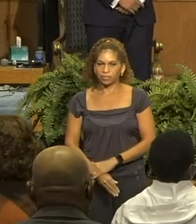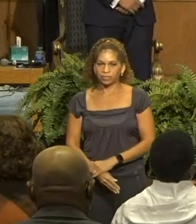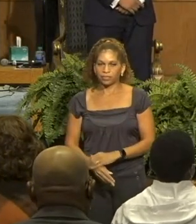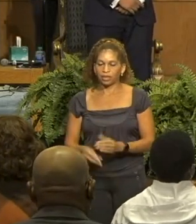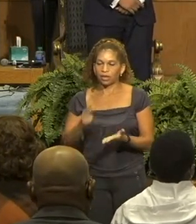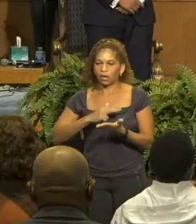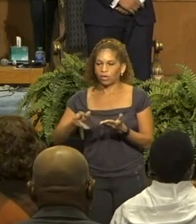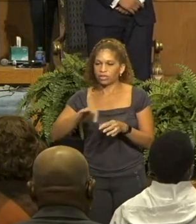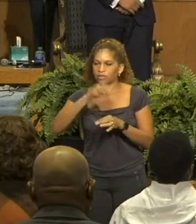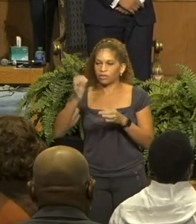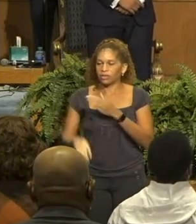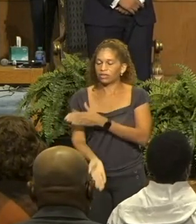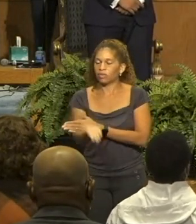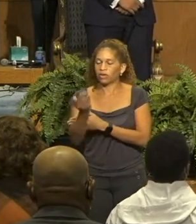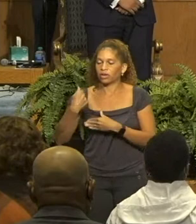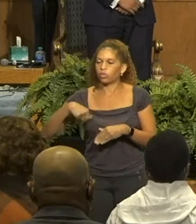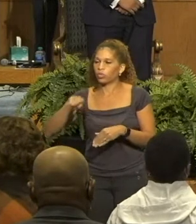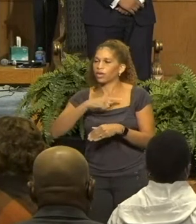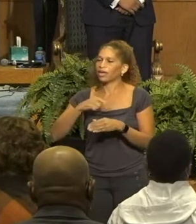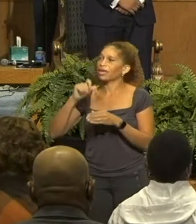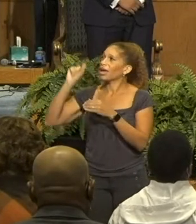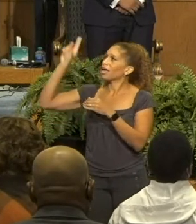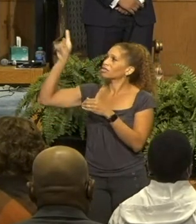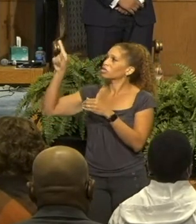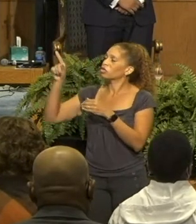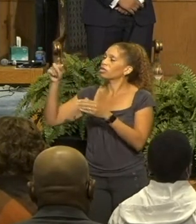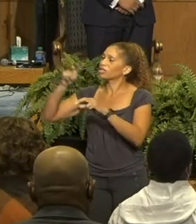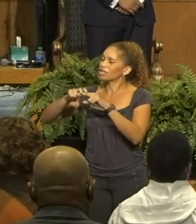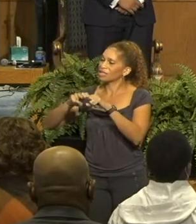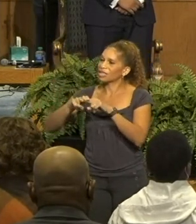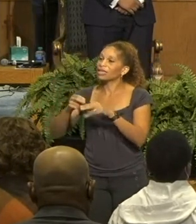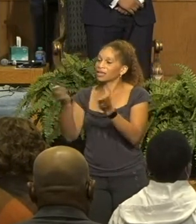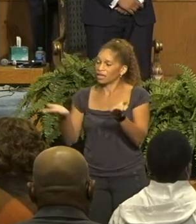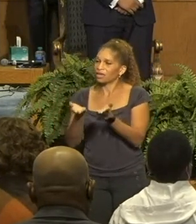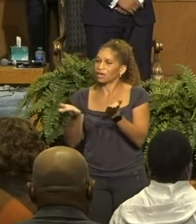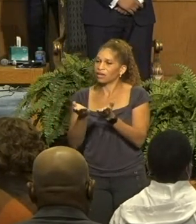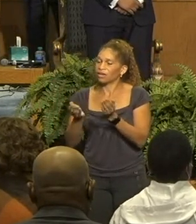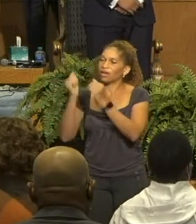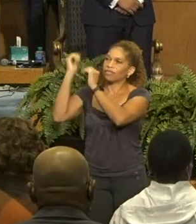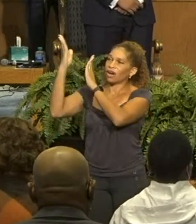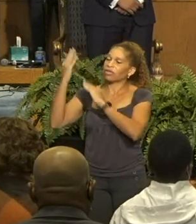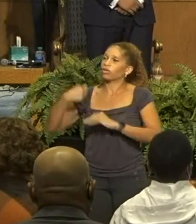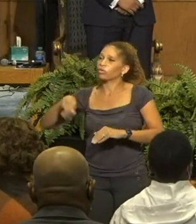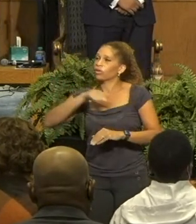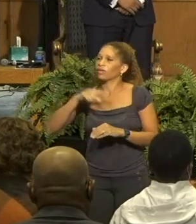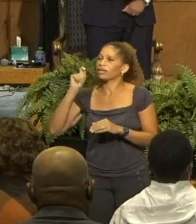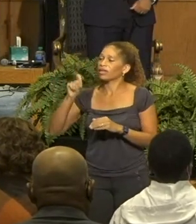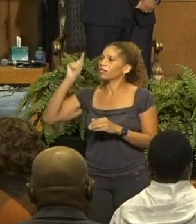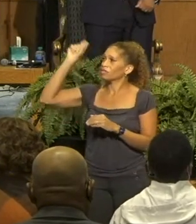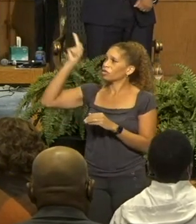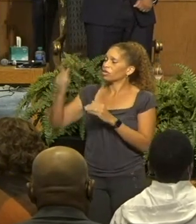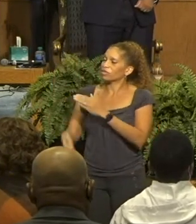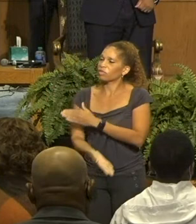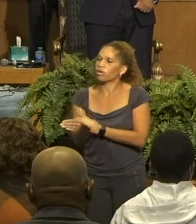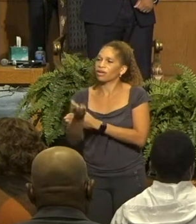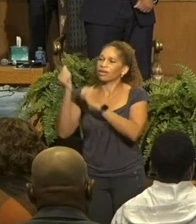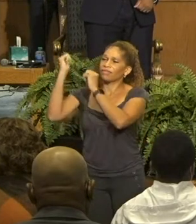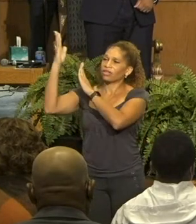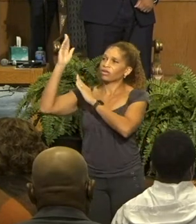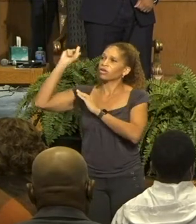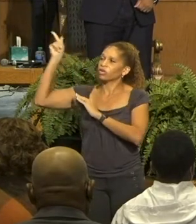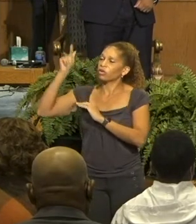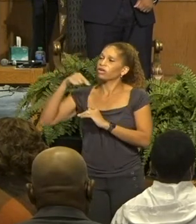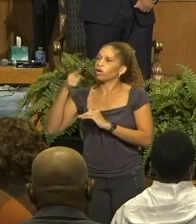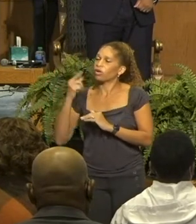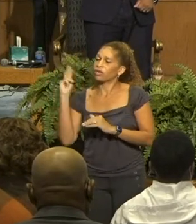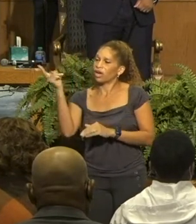Holy Spirit, this morning, we ask you to come sit right where we are. Father, we're in need of you this morning. Father, you told us in your